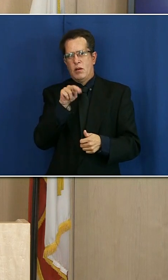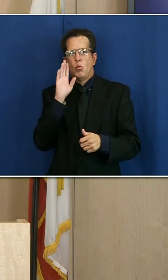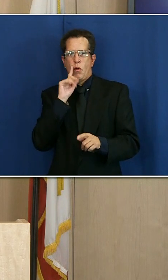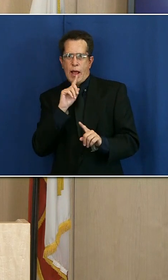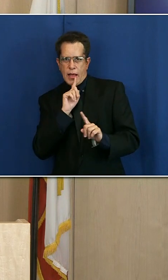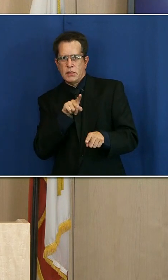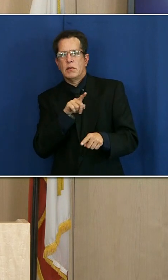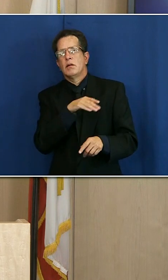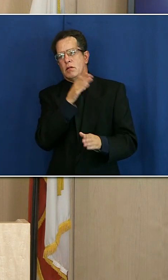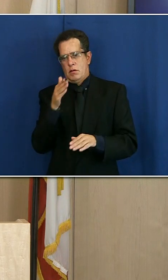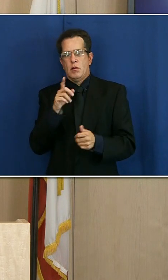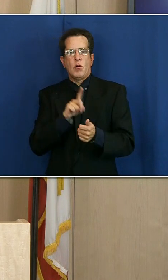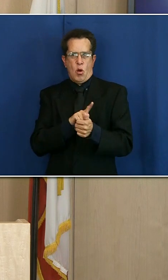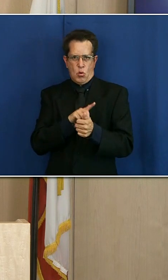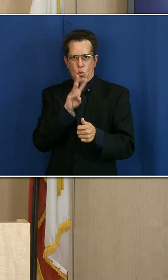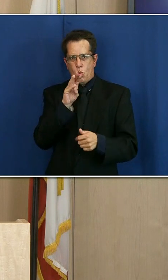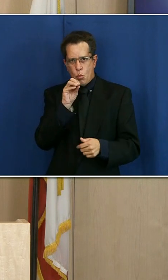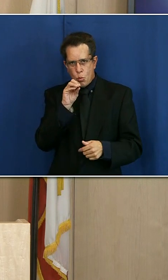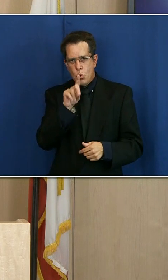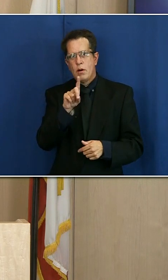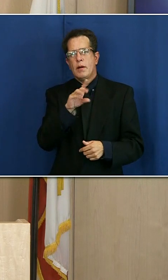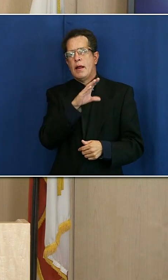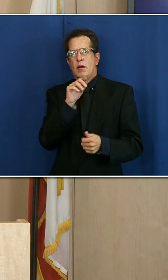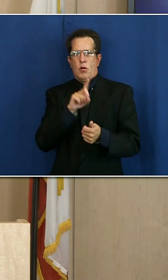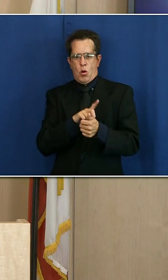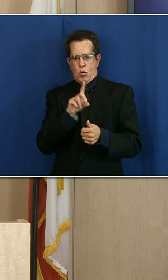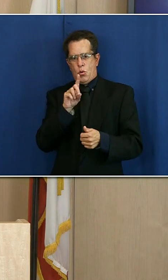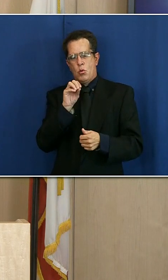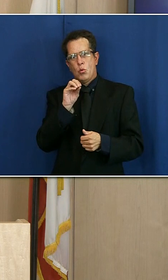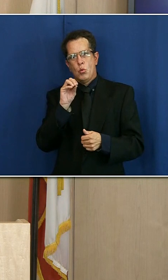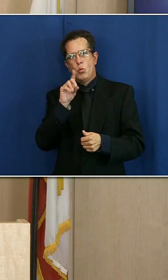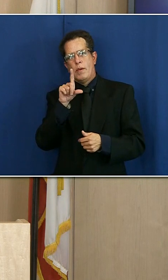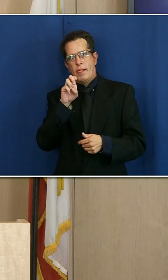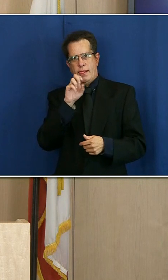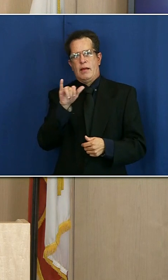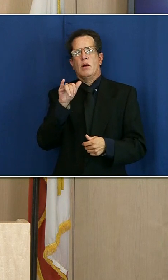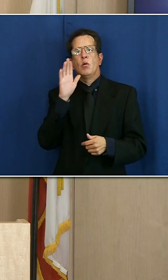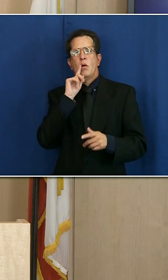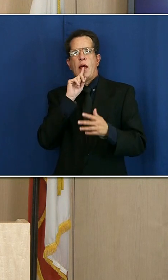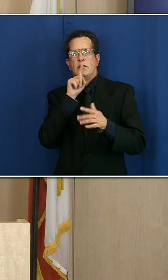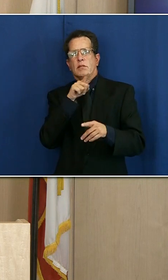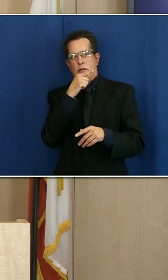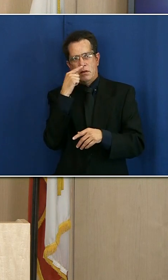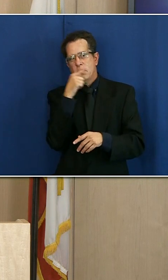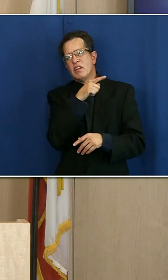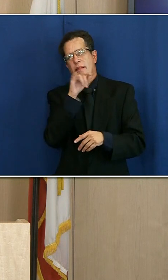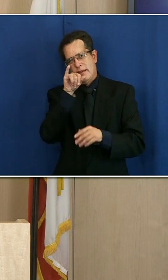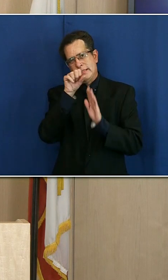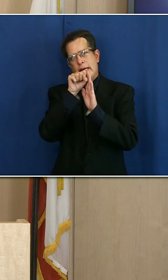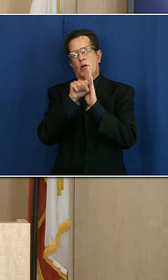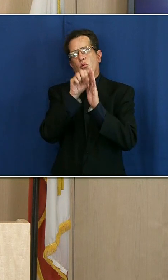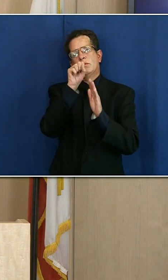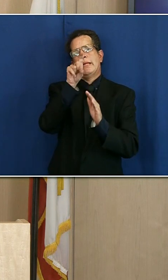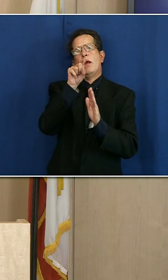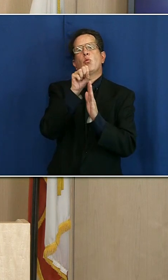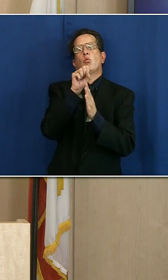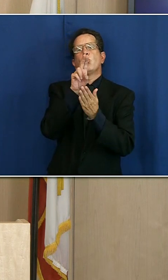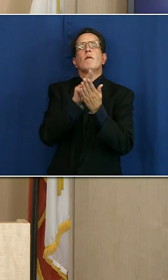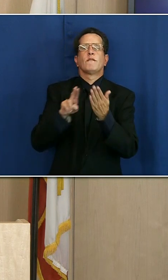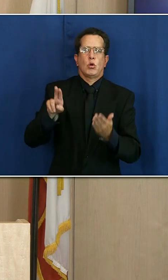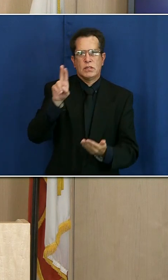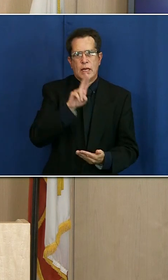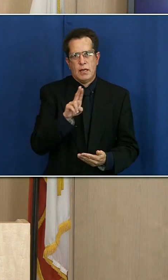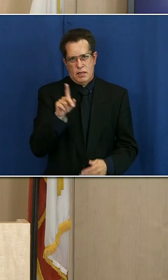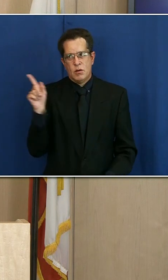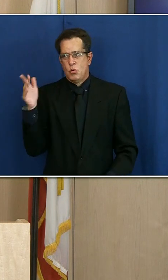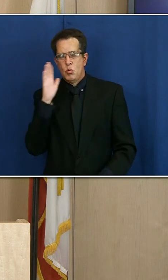have Dr. Wood and Dr. Dooley respond to some of the other questions from concerning San Diego State University. So go ahead and ask the question,